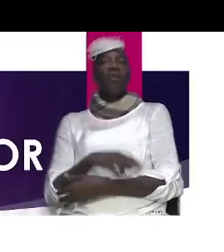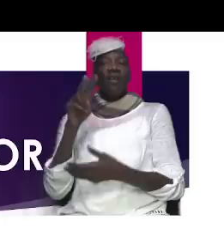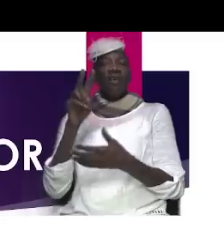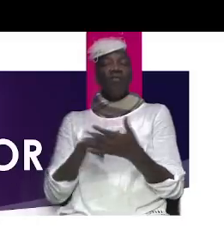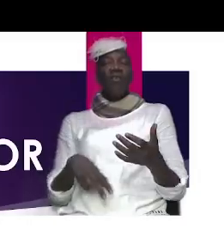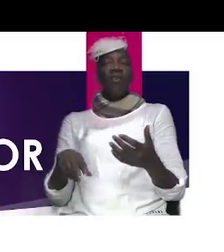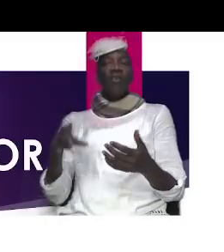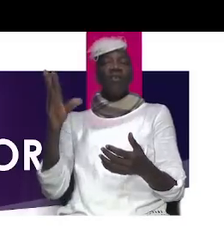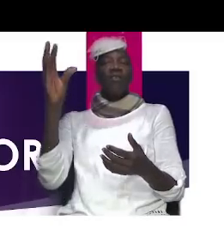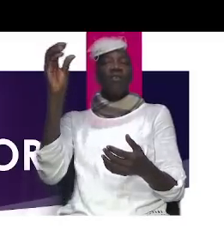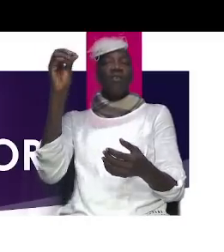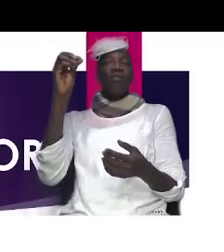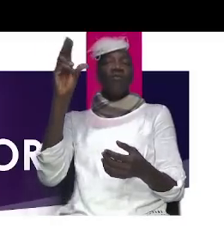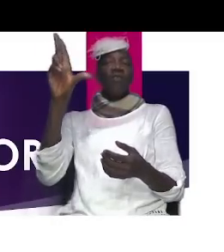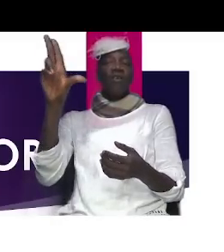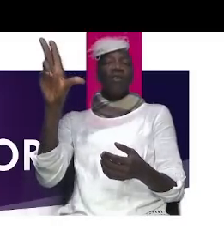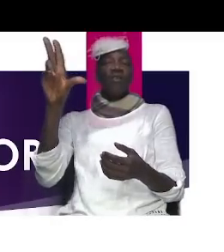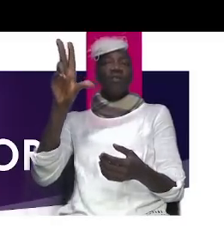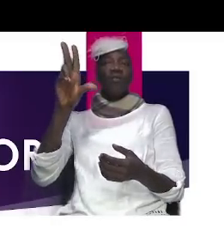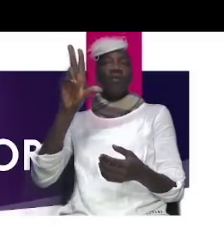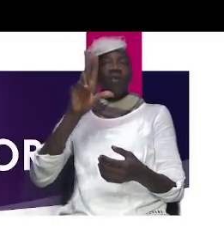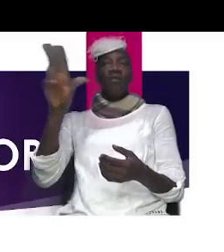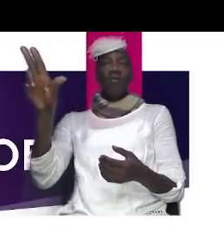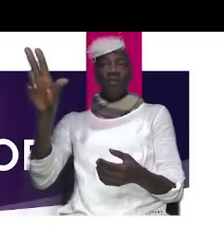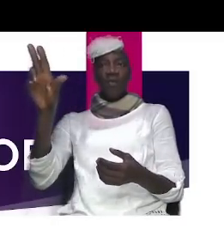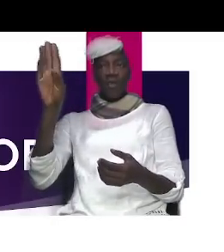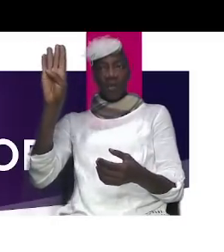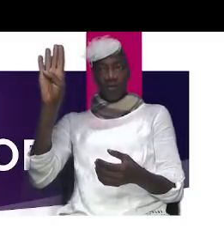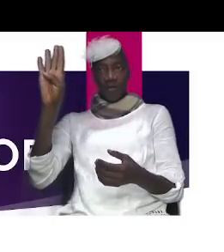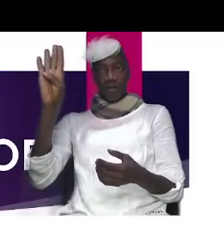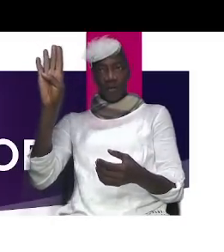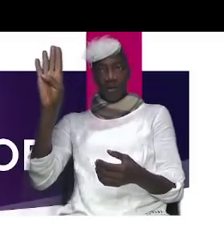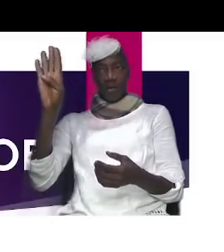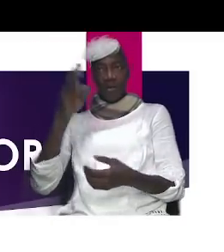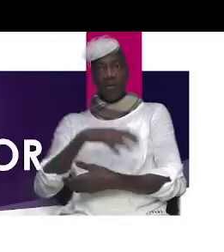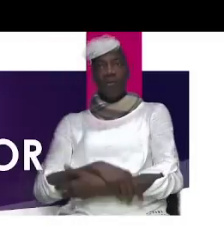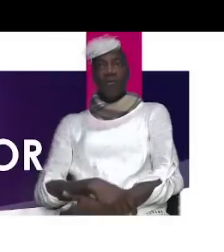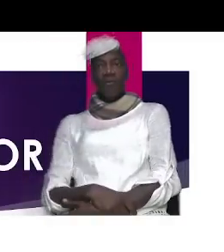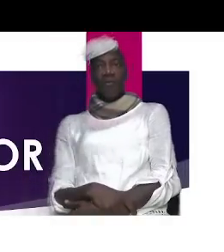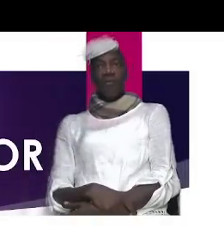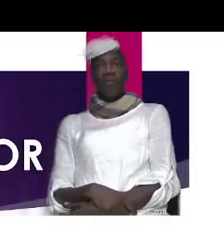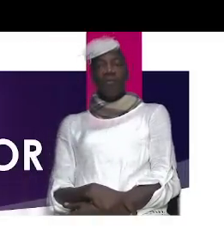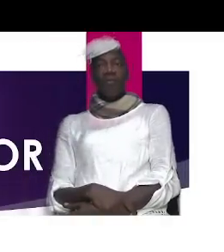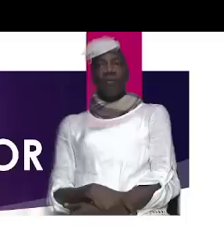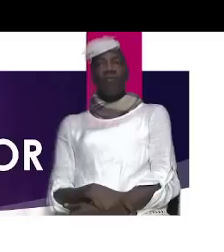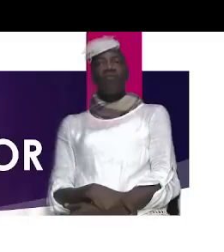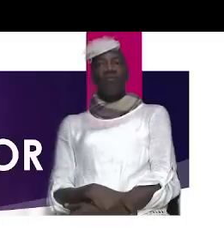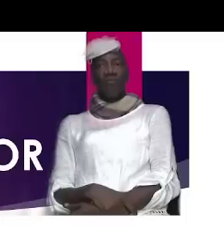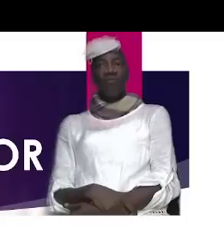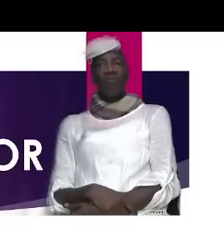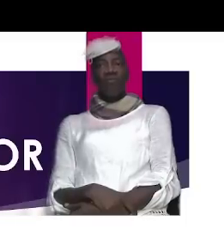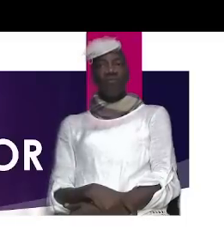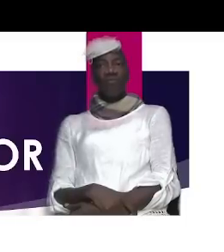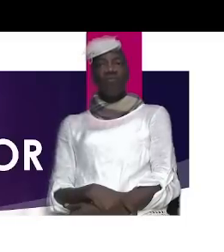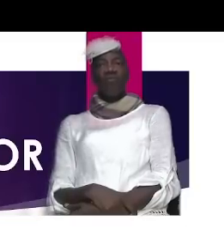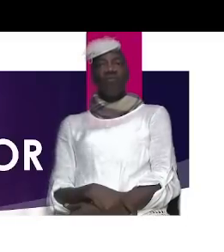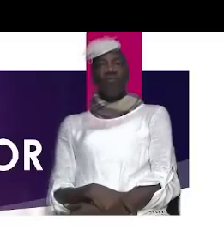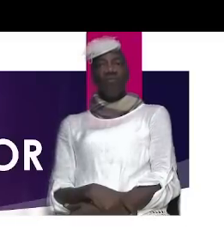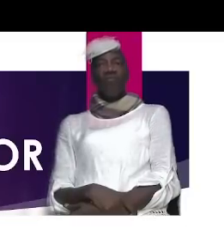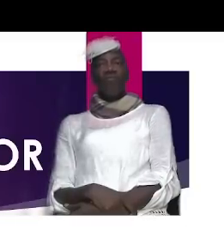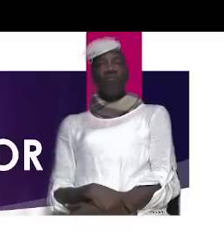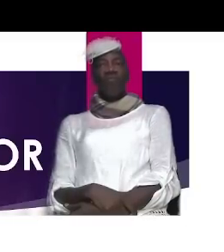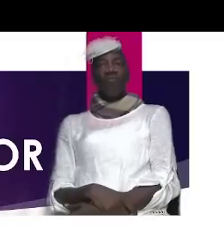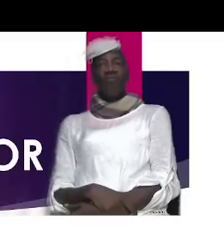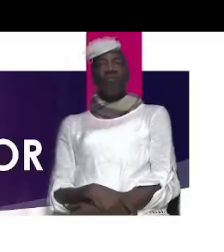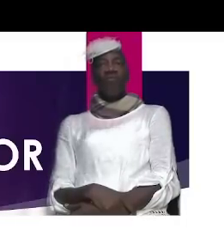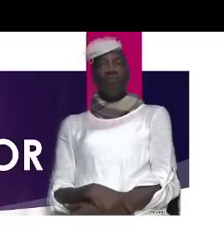point that we are trying to make here. St. Mark chapter number 12, verses 43 and 44, it brings out clearly the